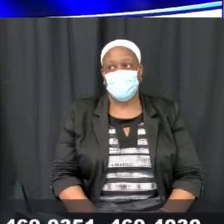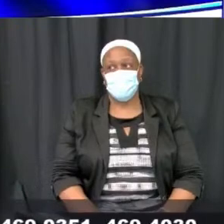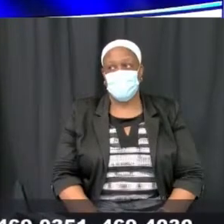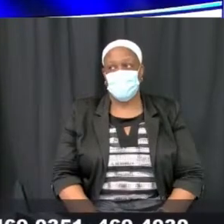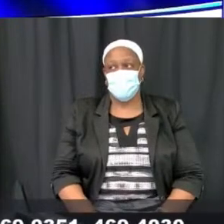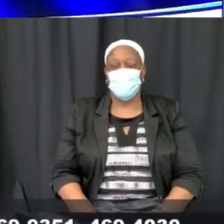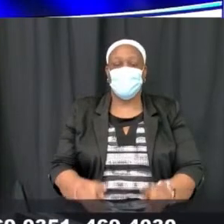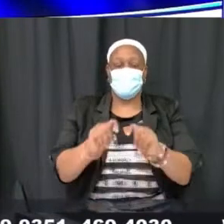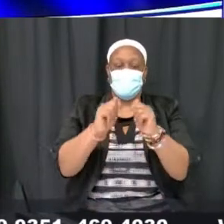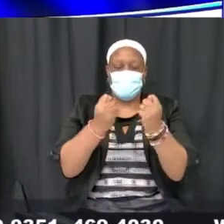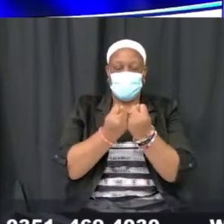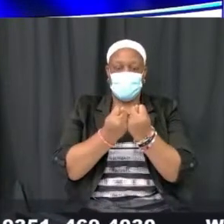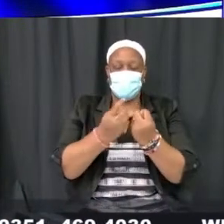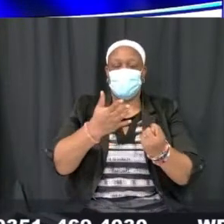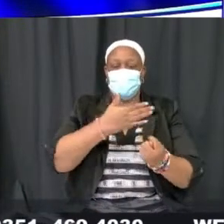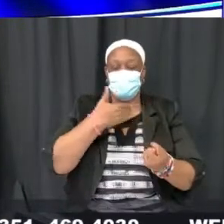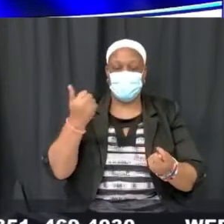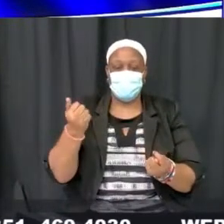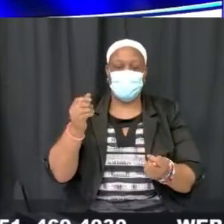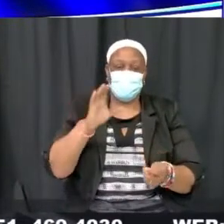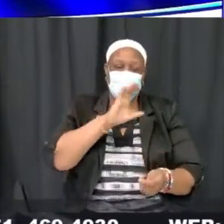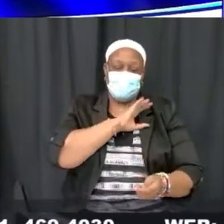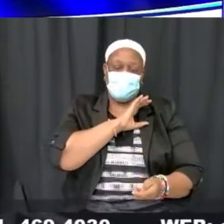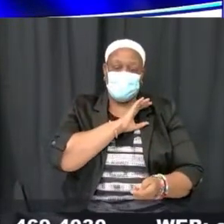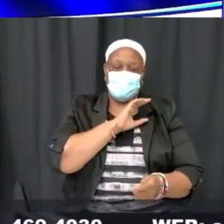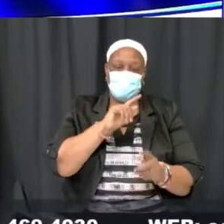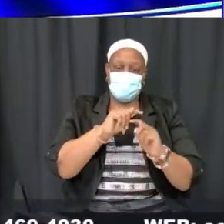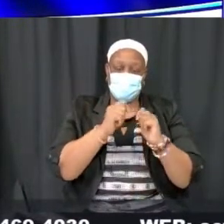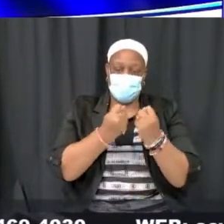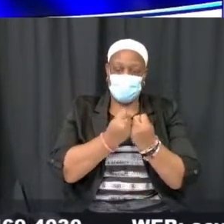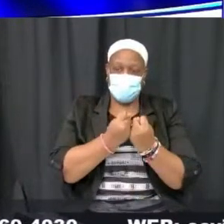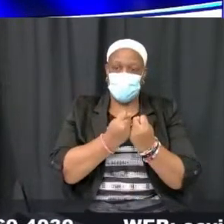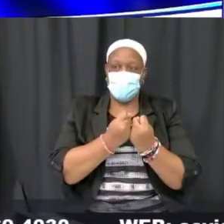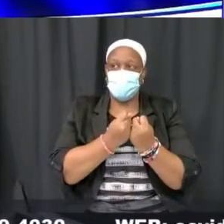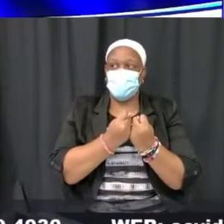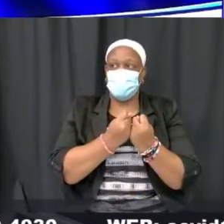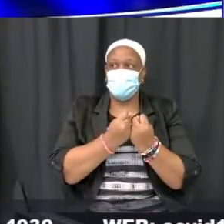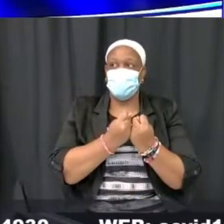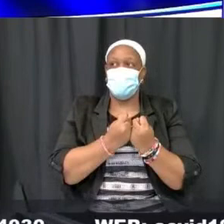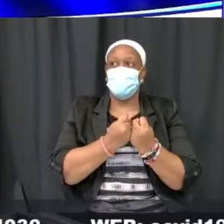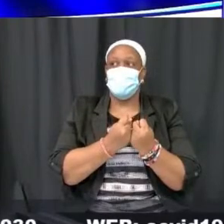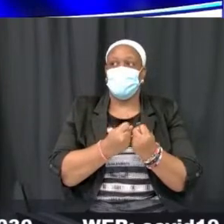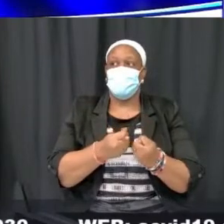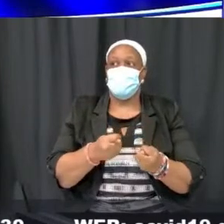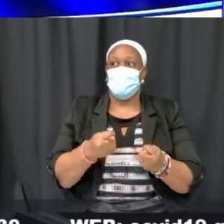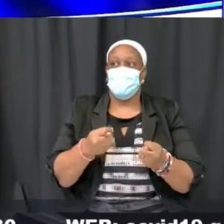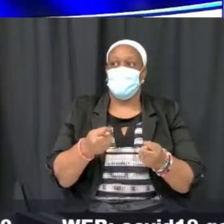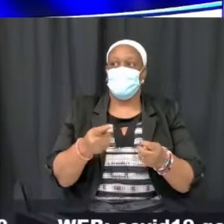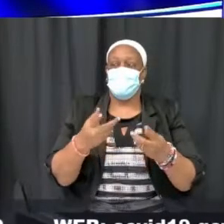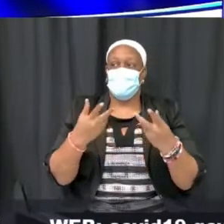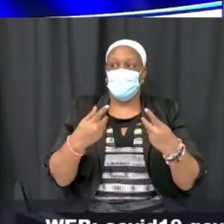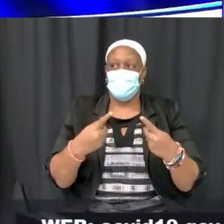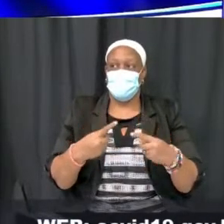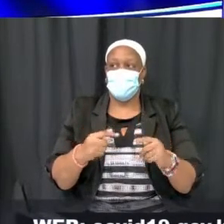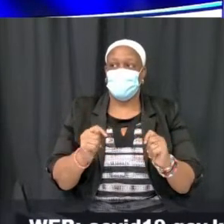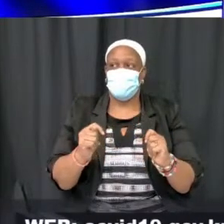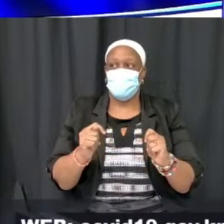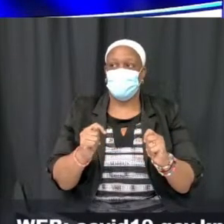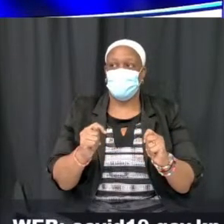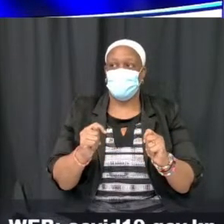Police has agreed to some easing of the restrictions